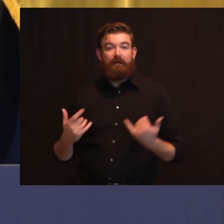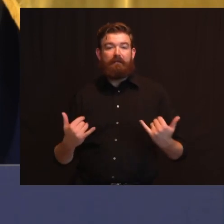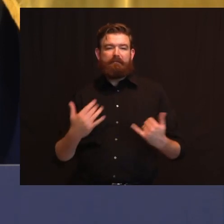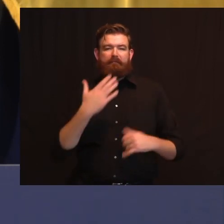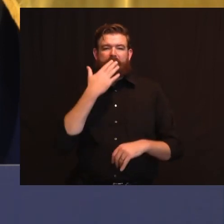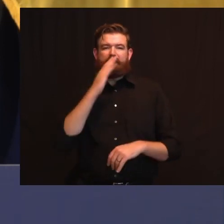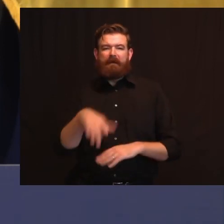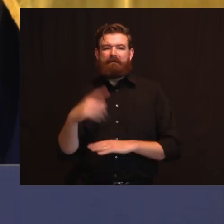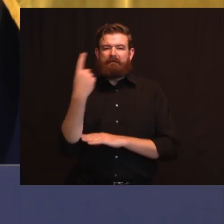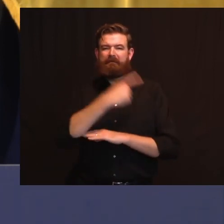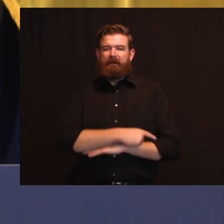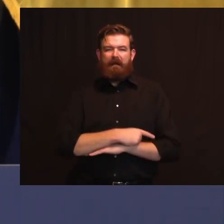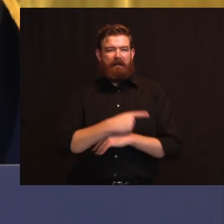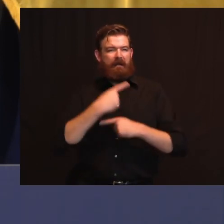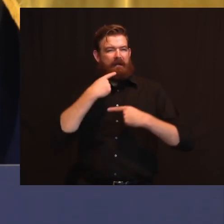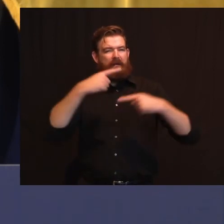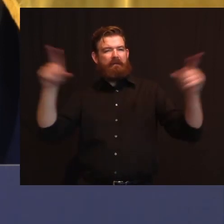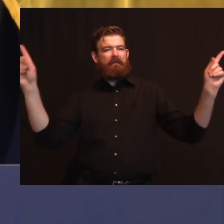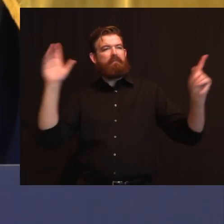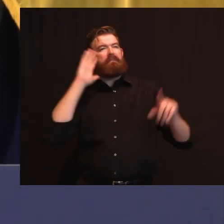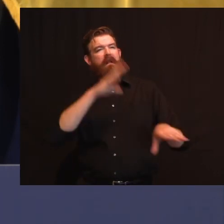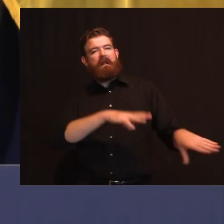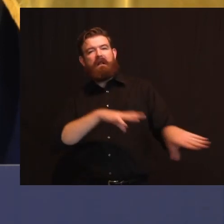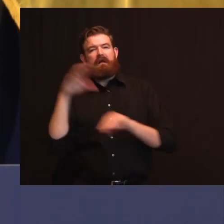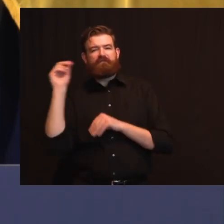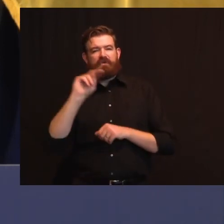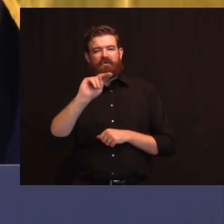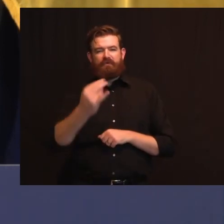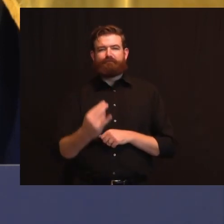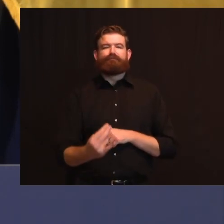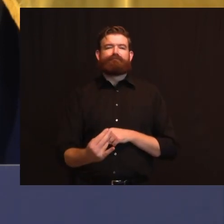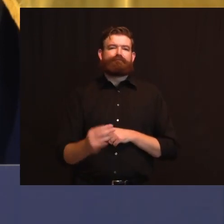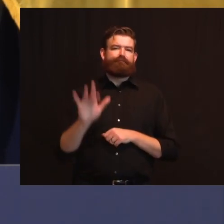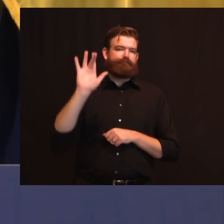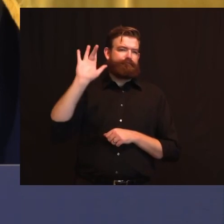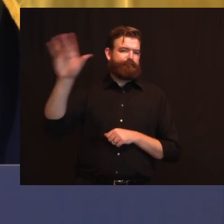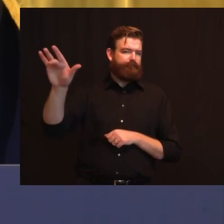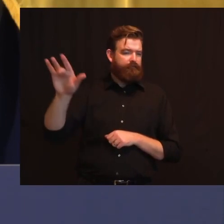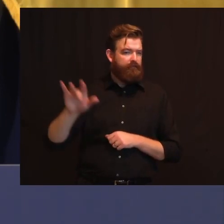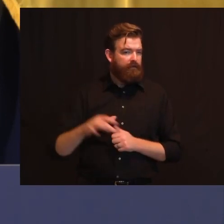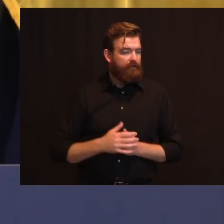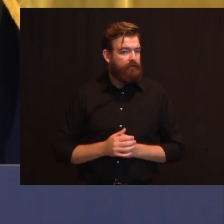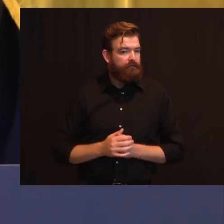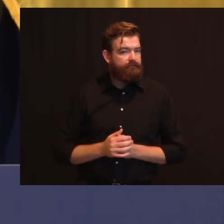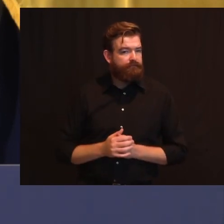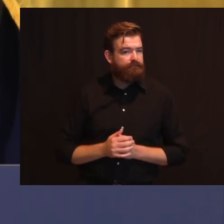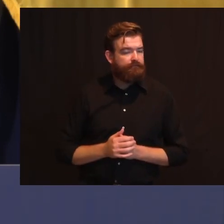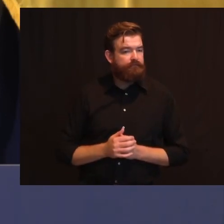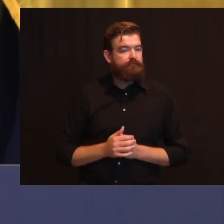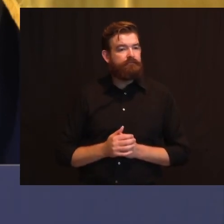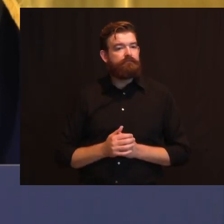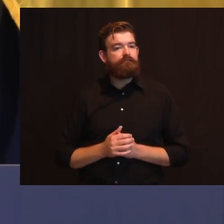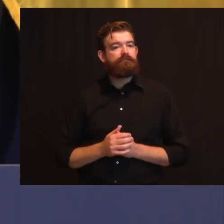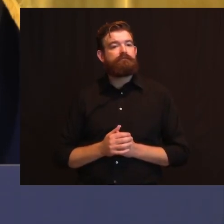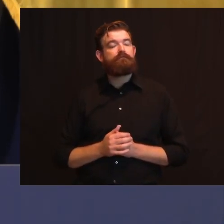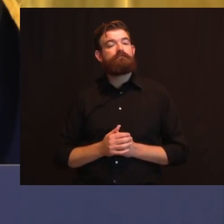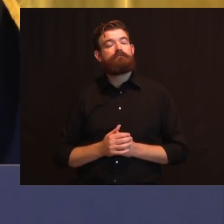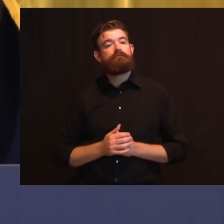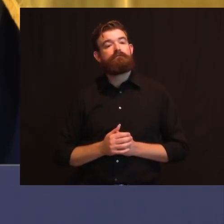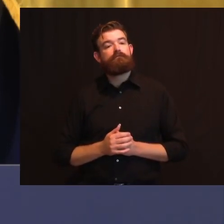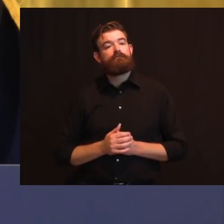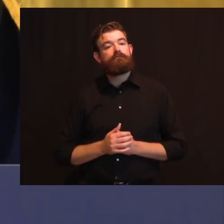this before. I like conceptually the concept. I do believe personally there is